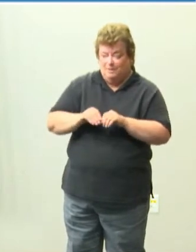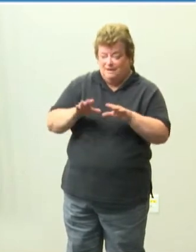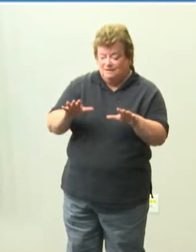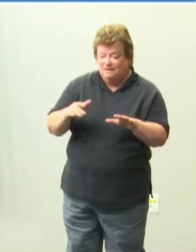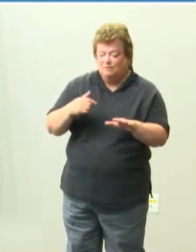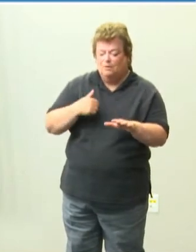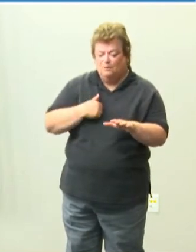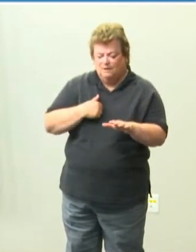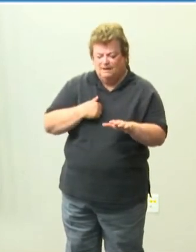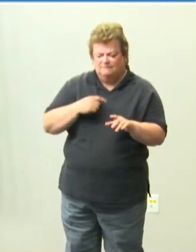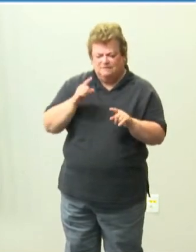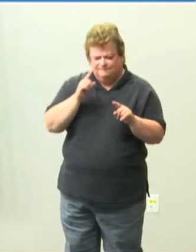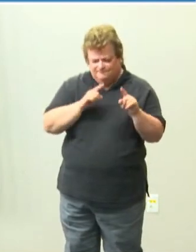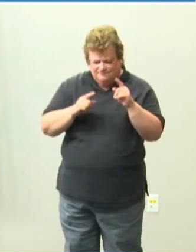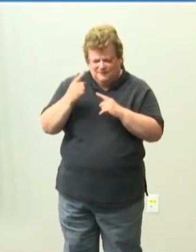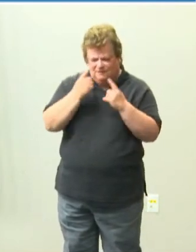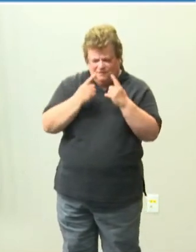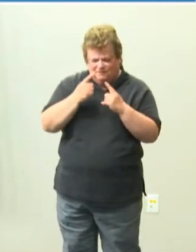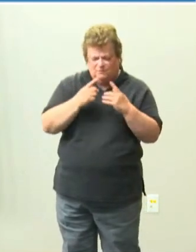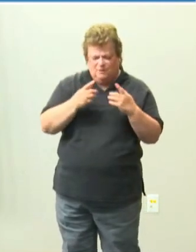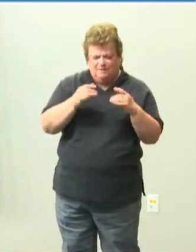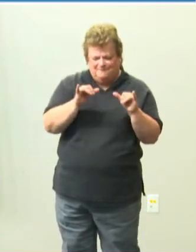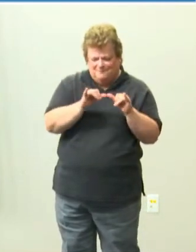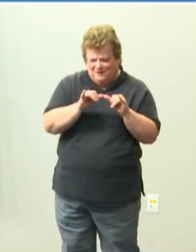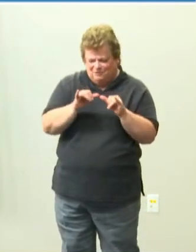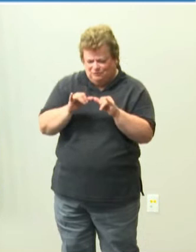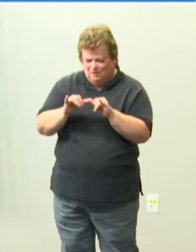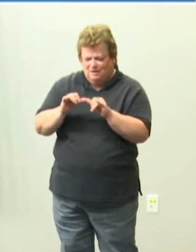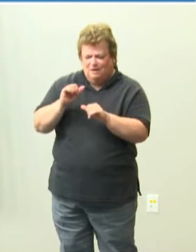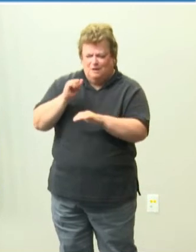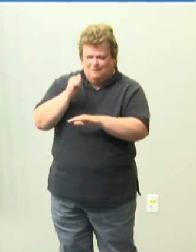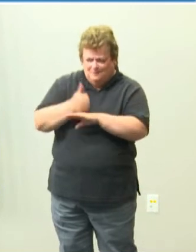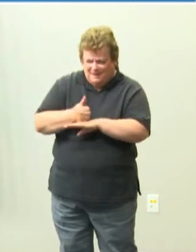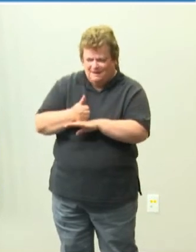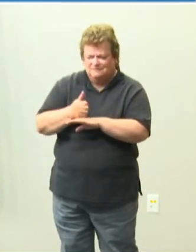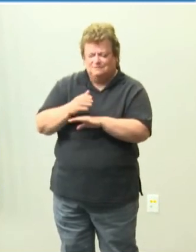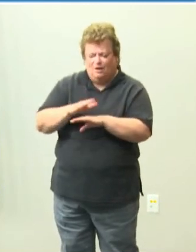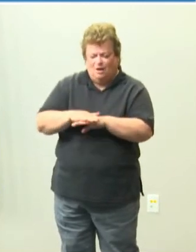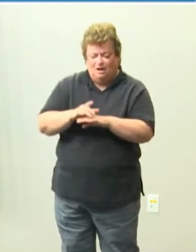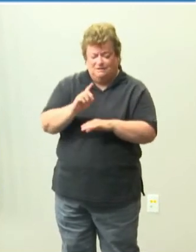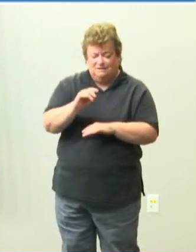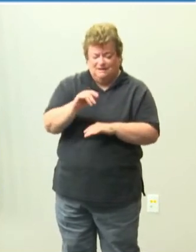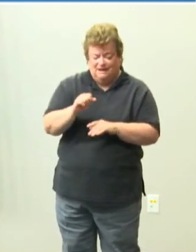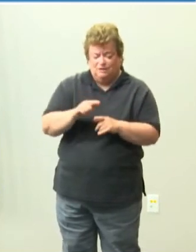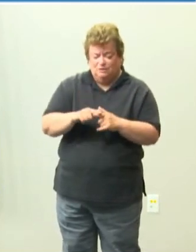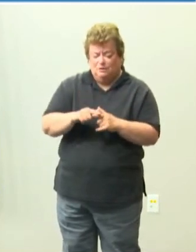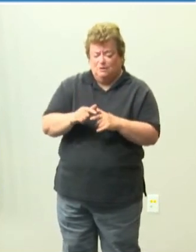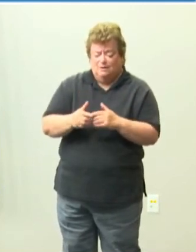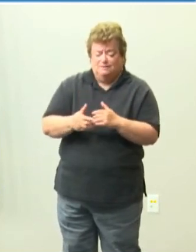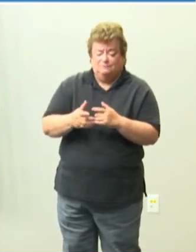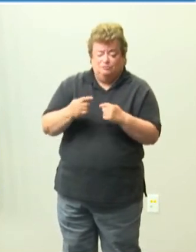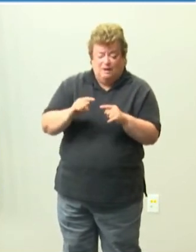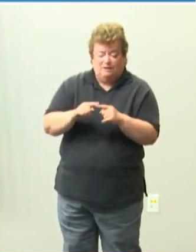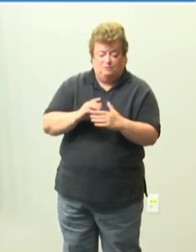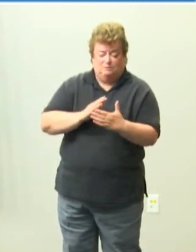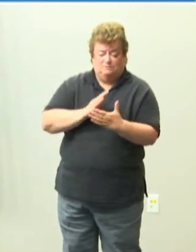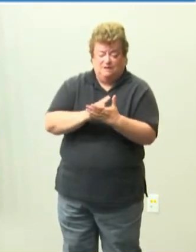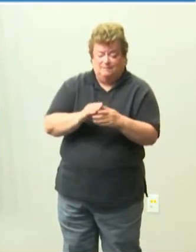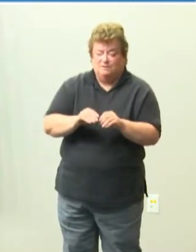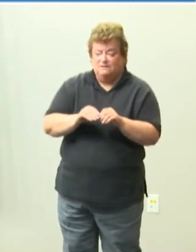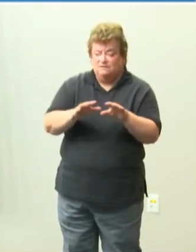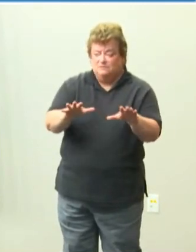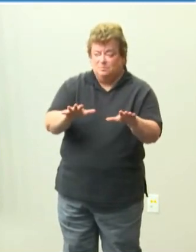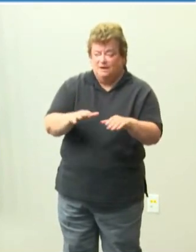thoughtful, measured steps based on our data to slow the spread of the virus, prevent illness, and save lives.